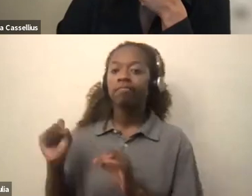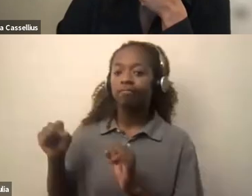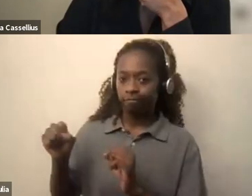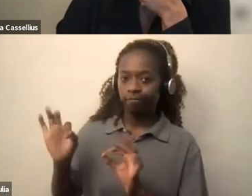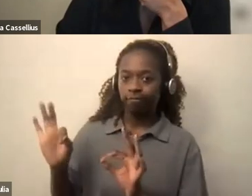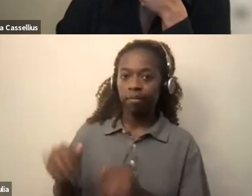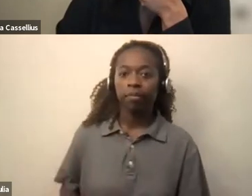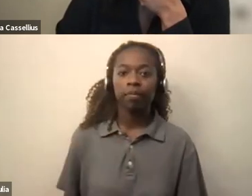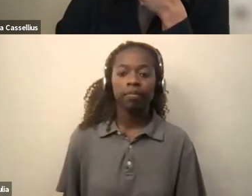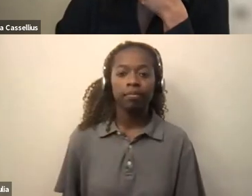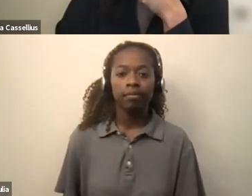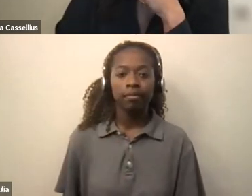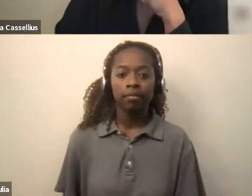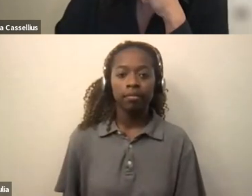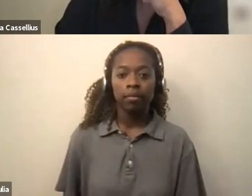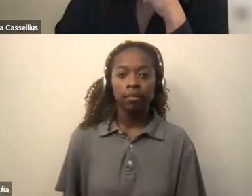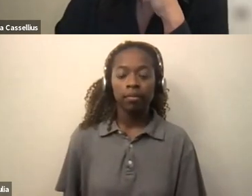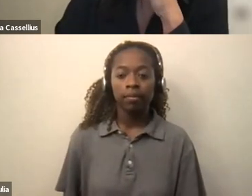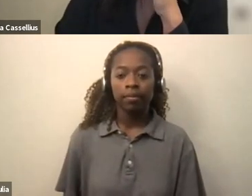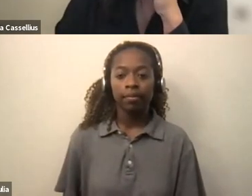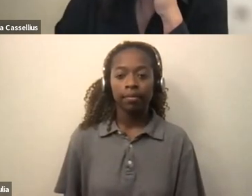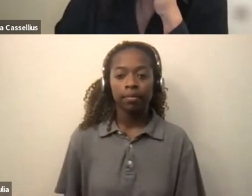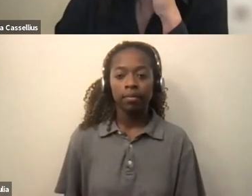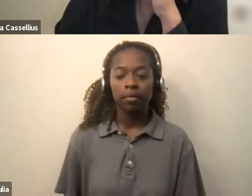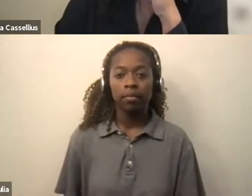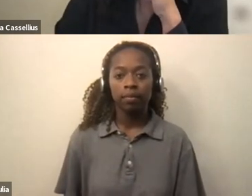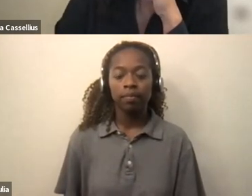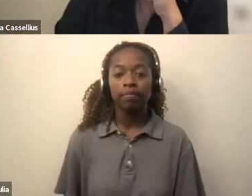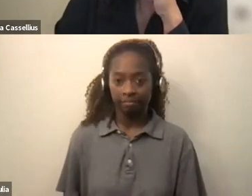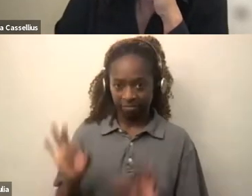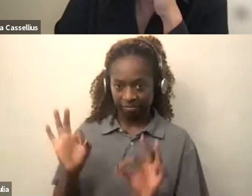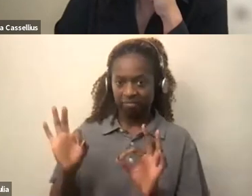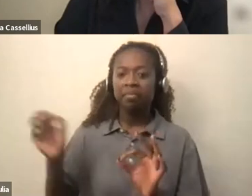good evening can you hear me yes good evening